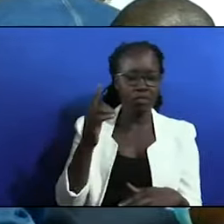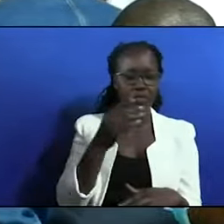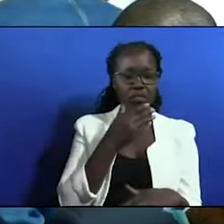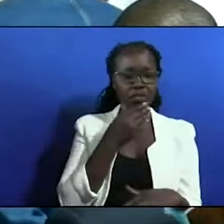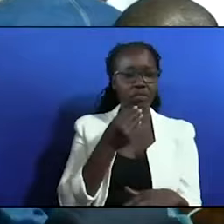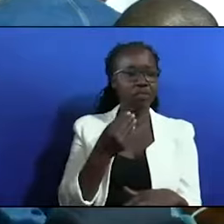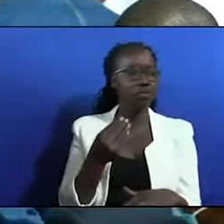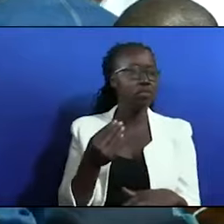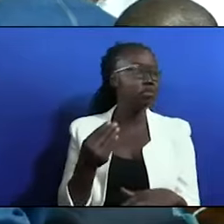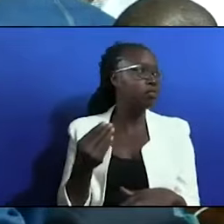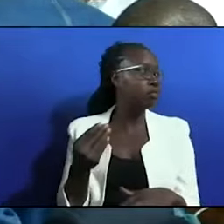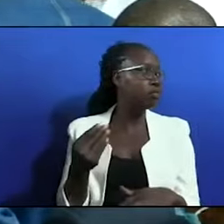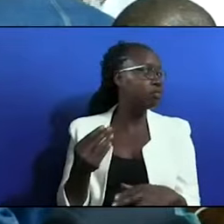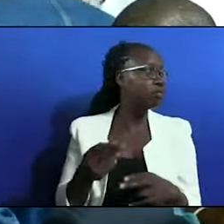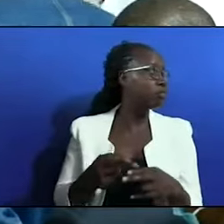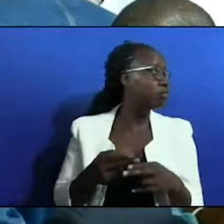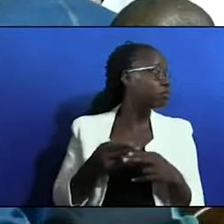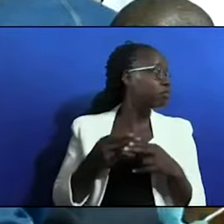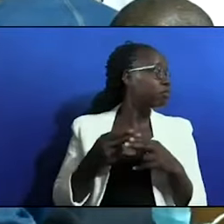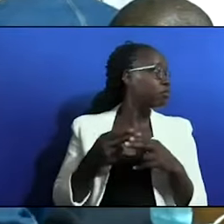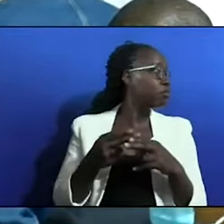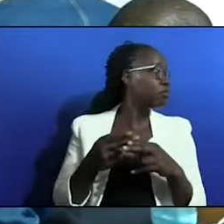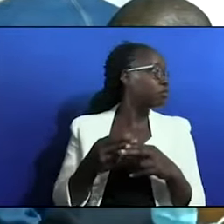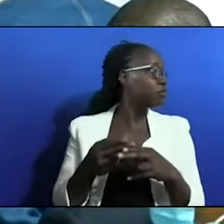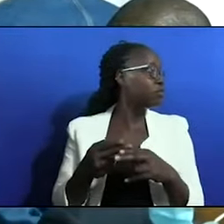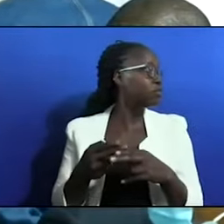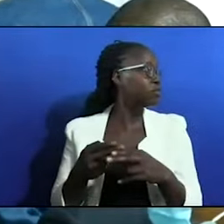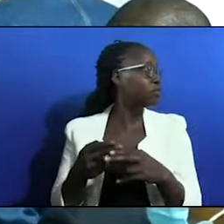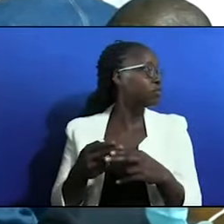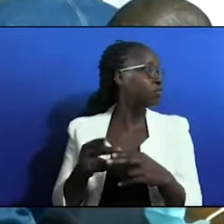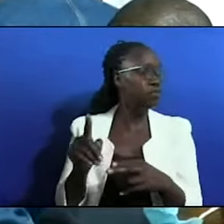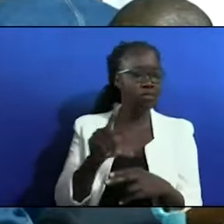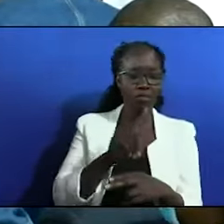Hallelujah. Wale wa ubatizo njoo. Njoo nikusalimie. Watu wa